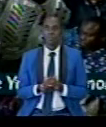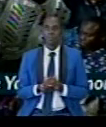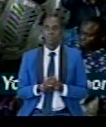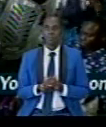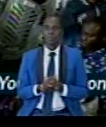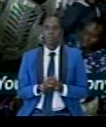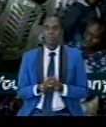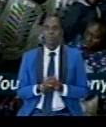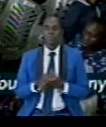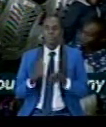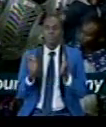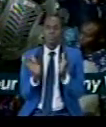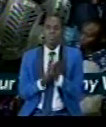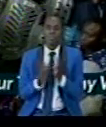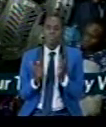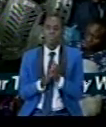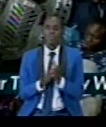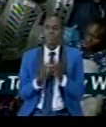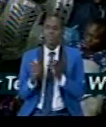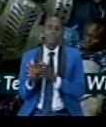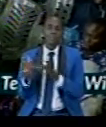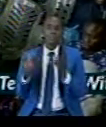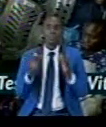Praise Master Jesus.